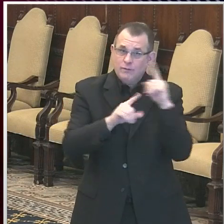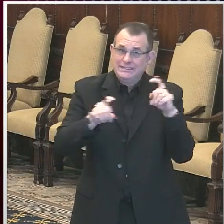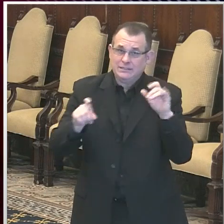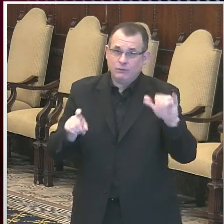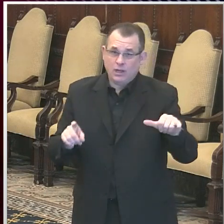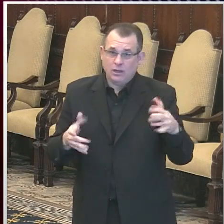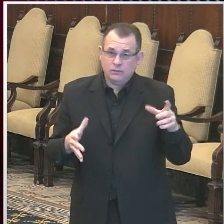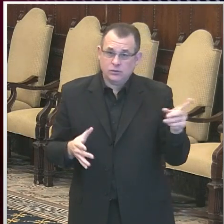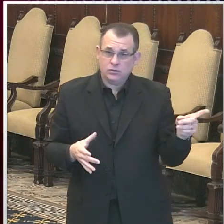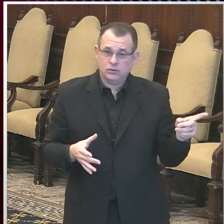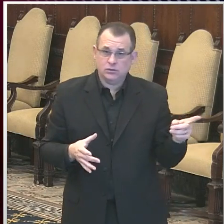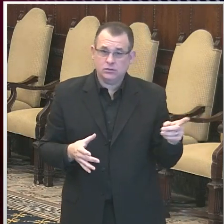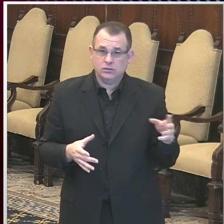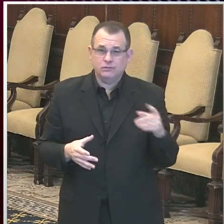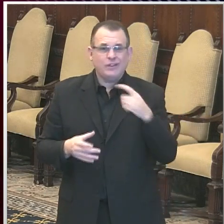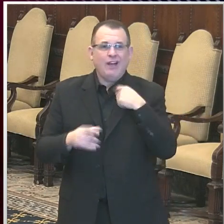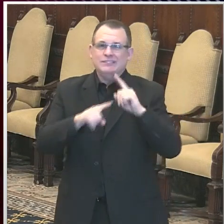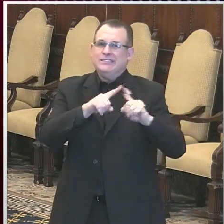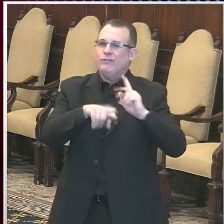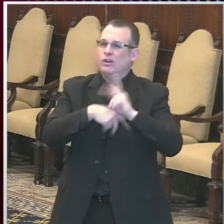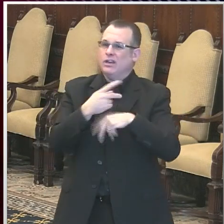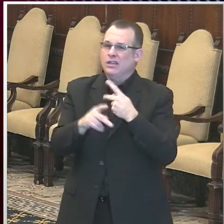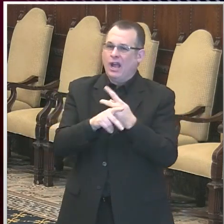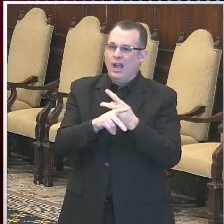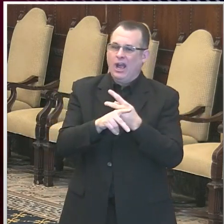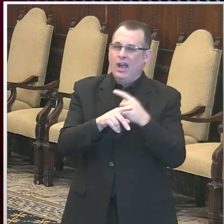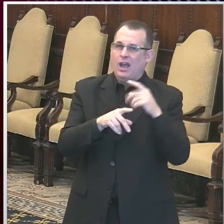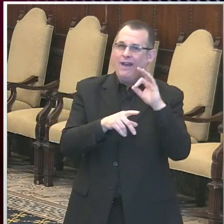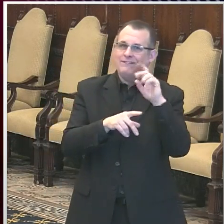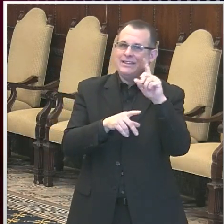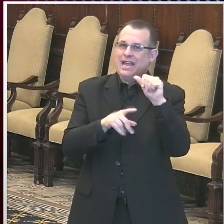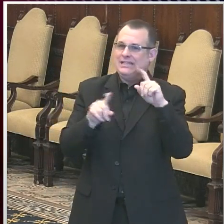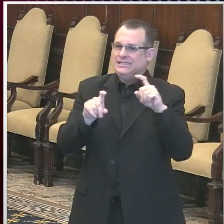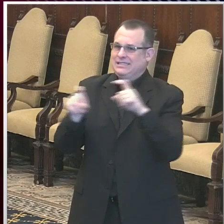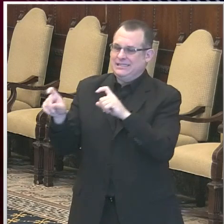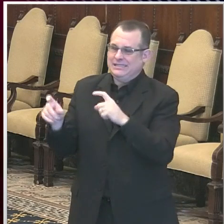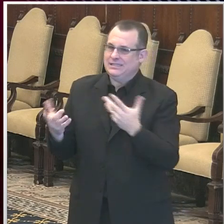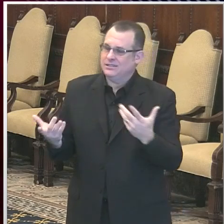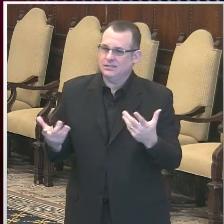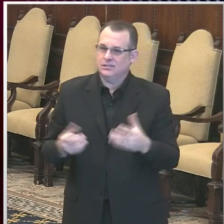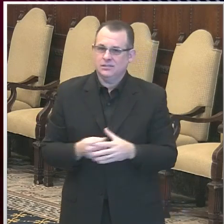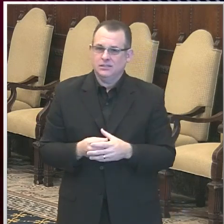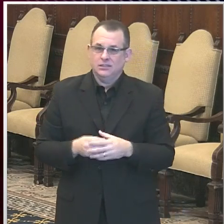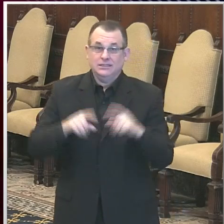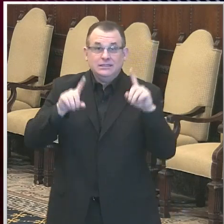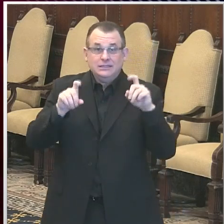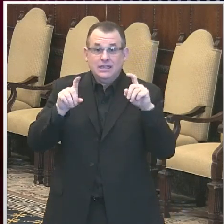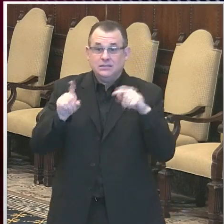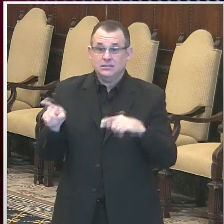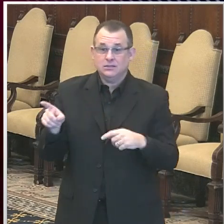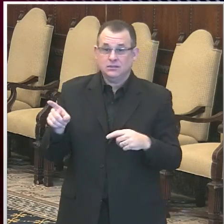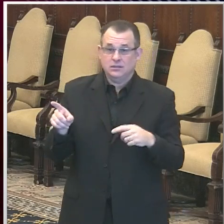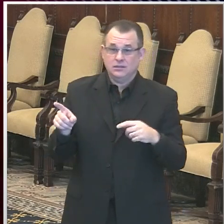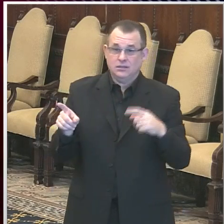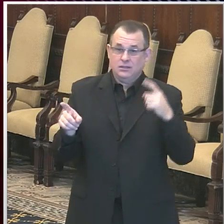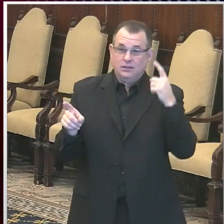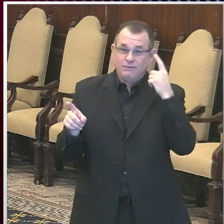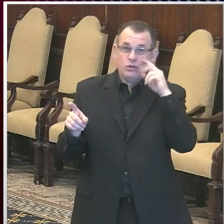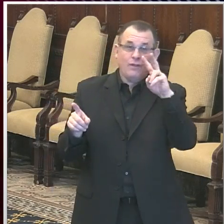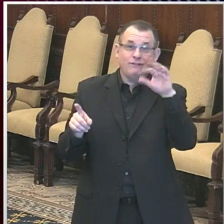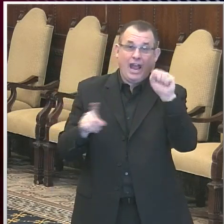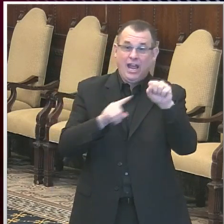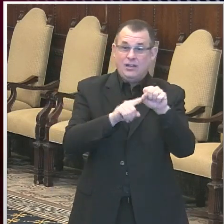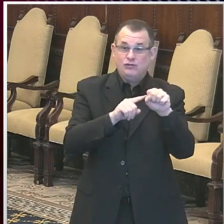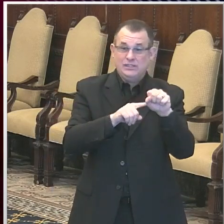There's different types of FDA approval. I'm not clear on all the details of it. I know that the tests that are the test for the virus itself, using